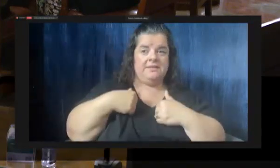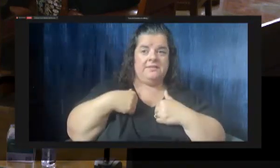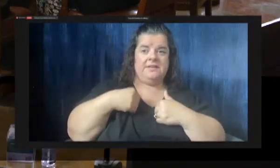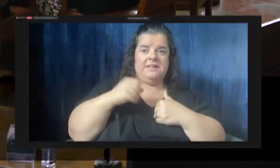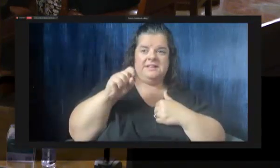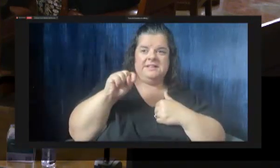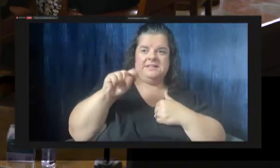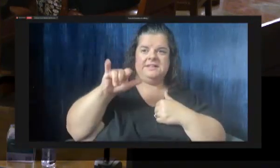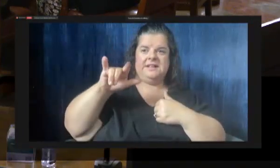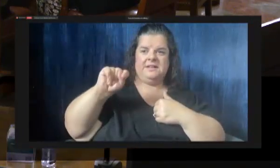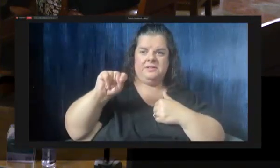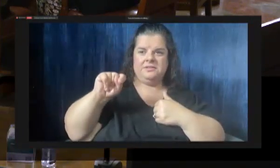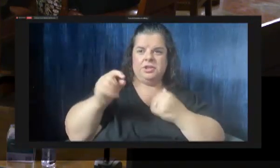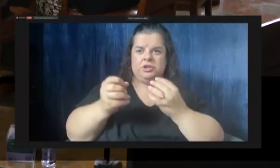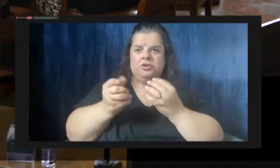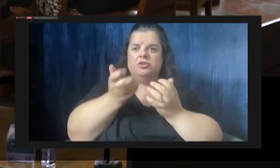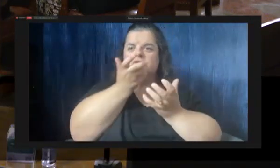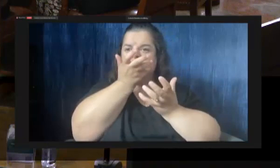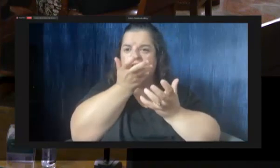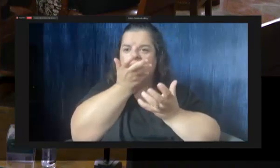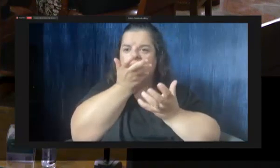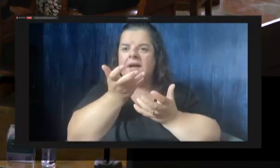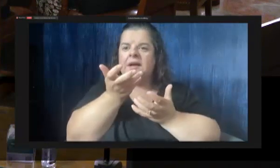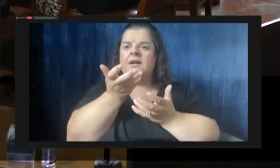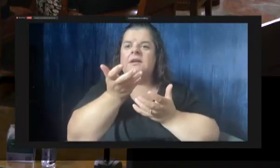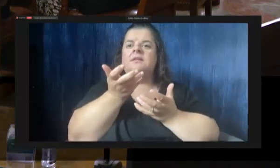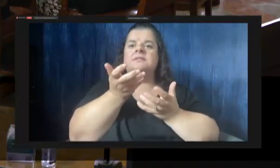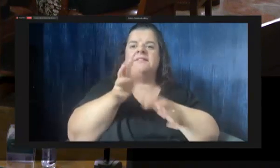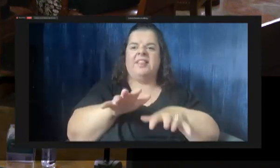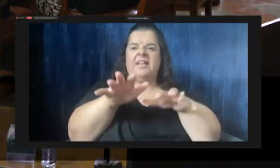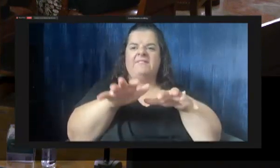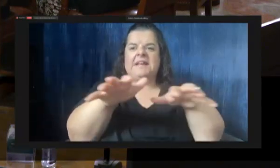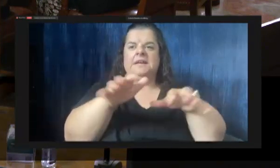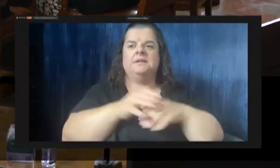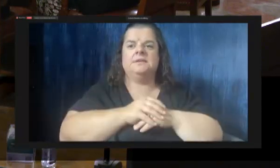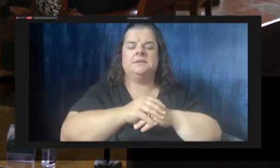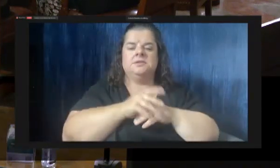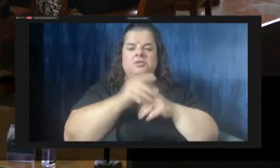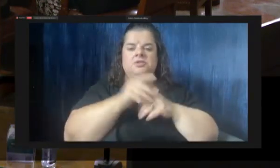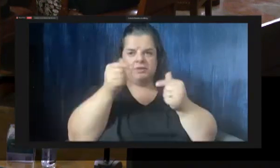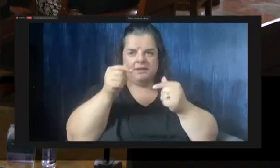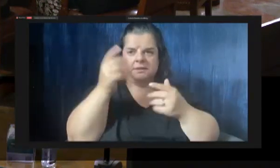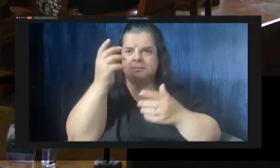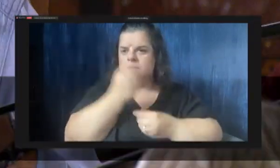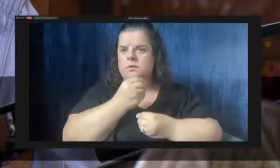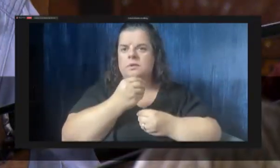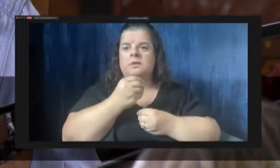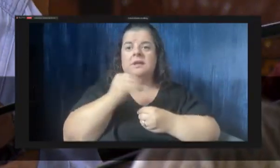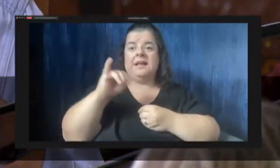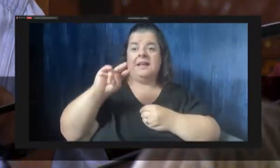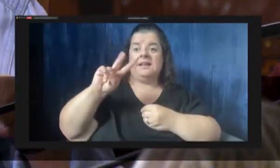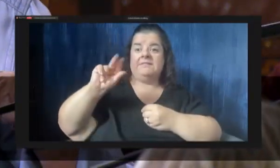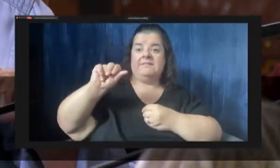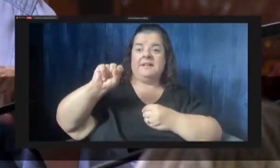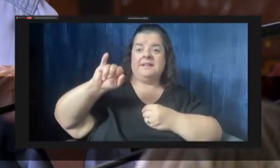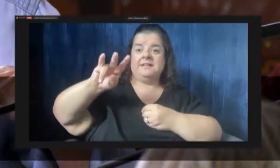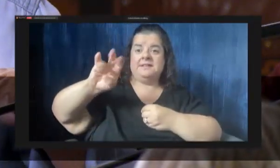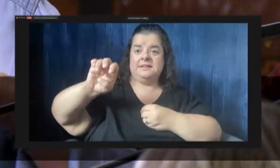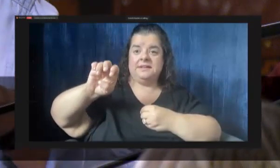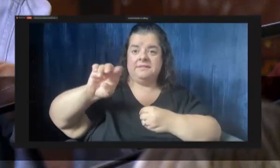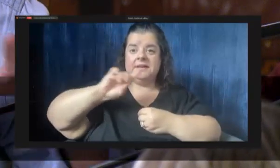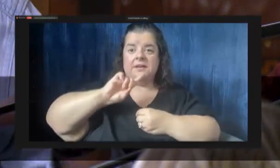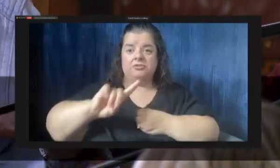which is fluffy, and I think it's called stilt grass. Yeah, yeah. Just fluffy and green, and it's an invasive, actually. Mm-hmm.